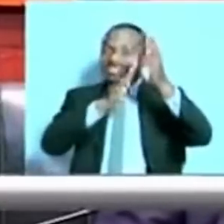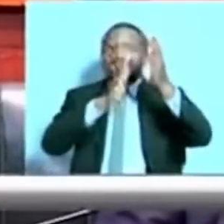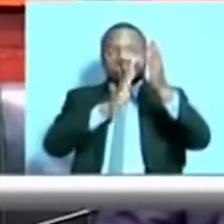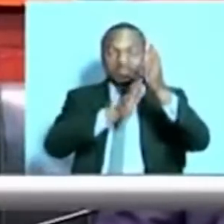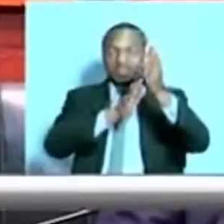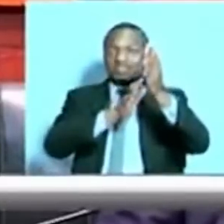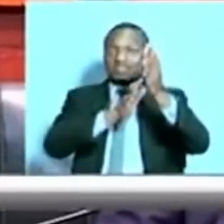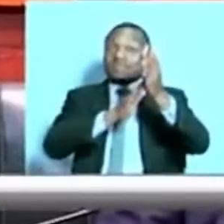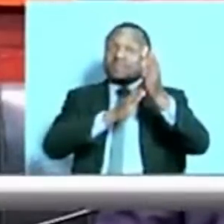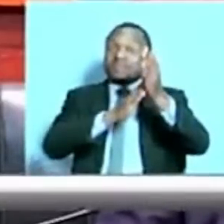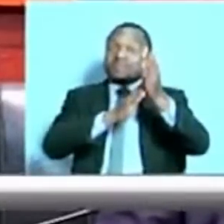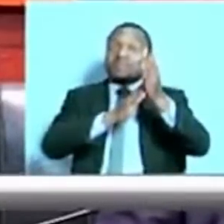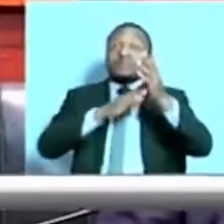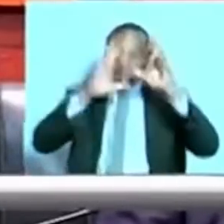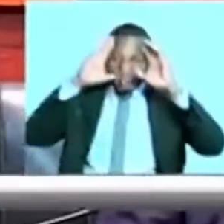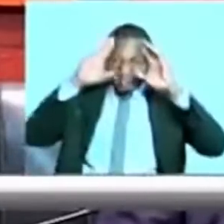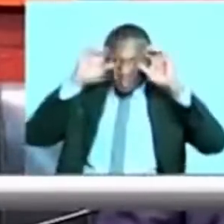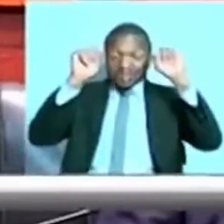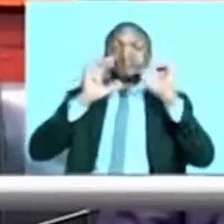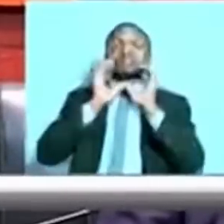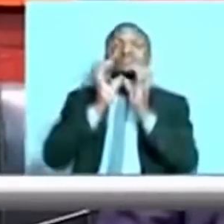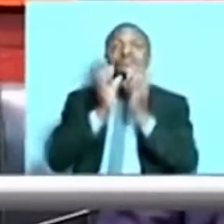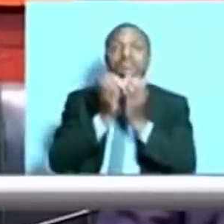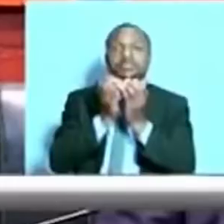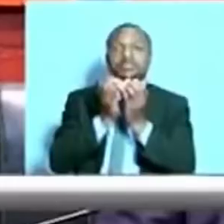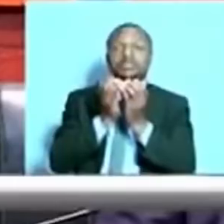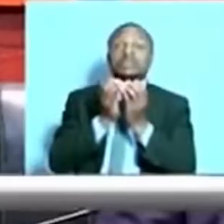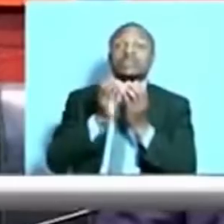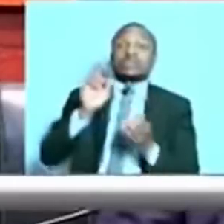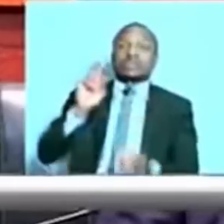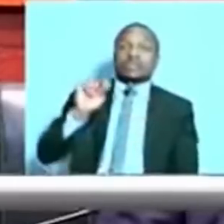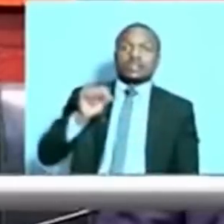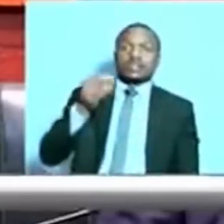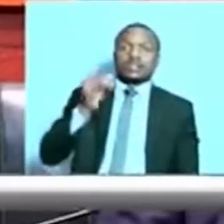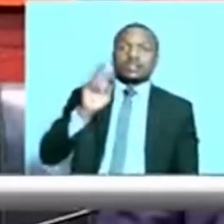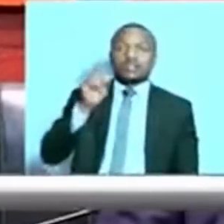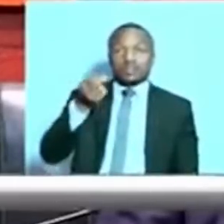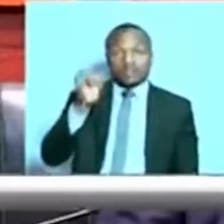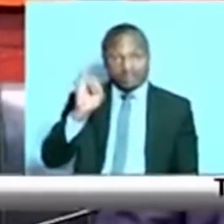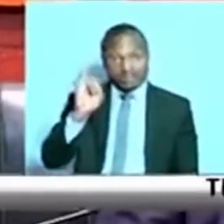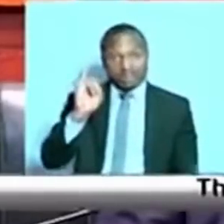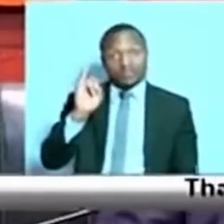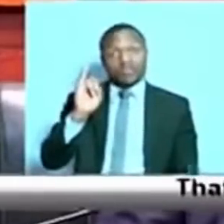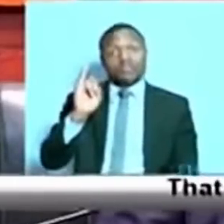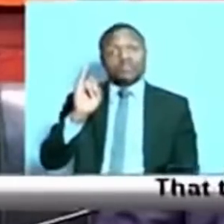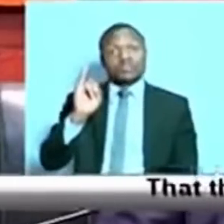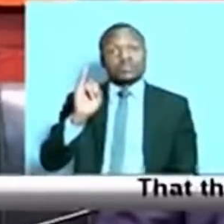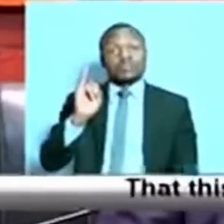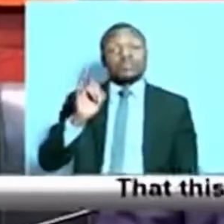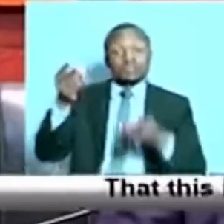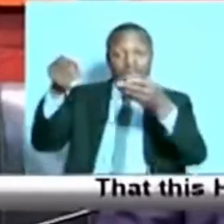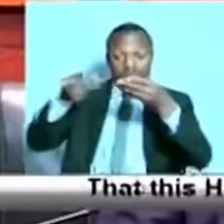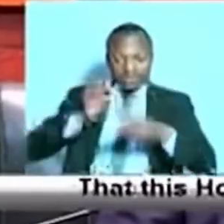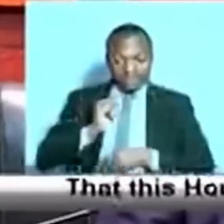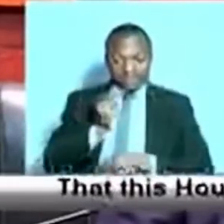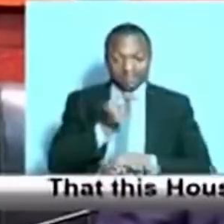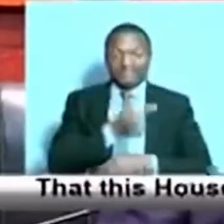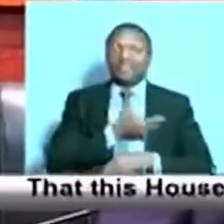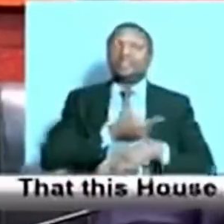Mr. Felipe Jacinto Nyusi, President of the Republic of Mozambique, for leaving us with a message